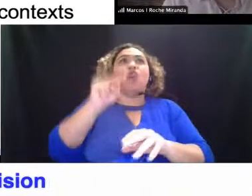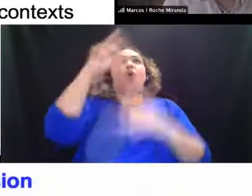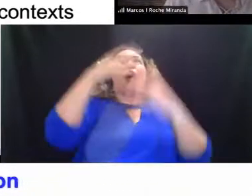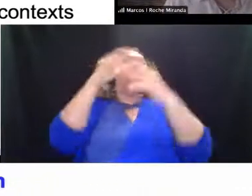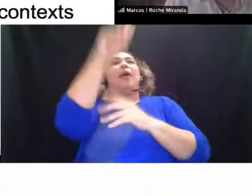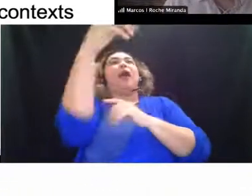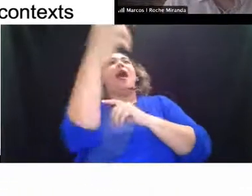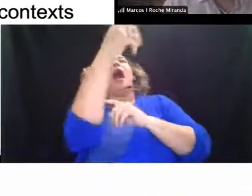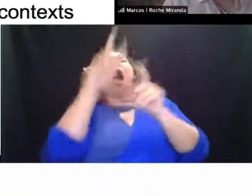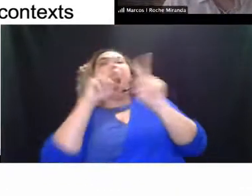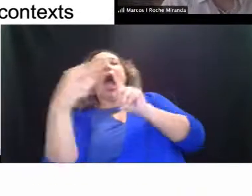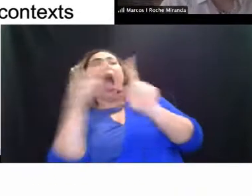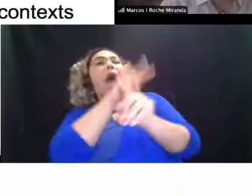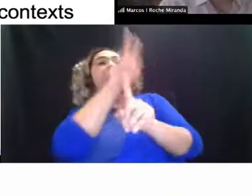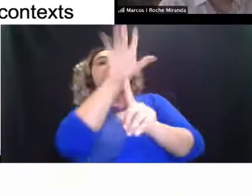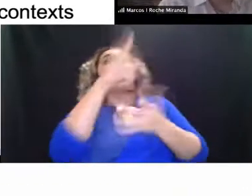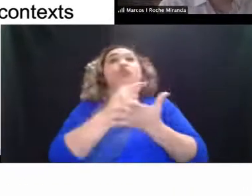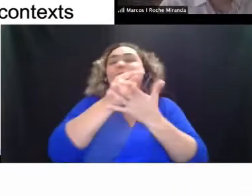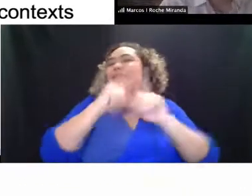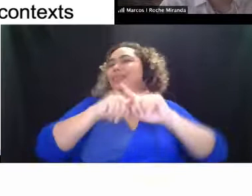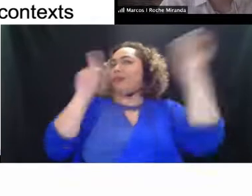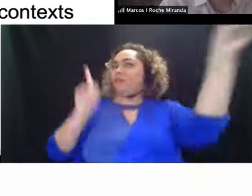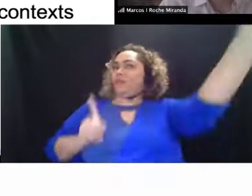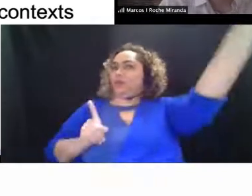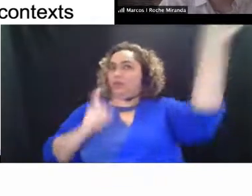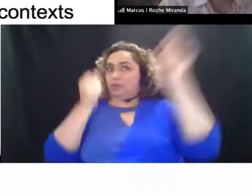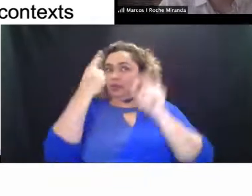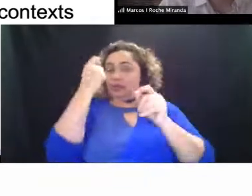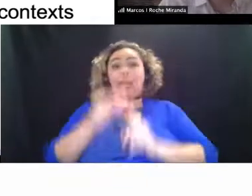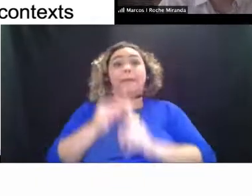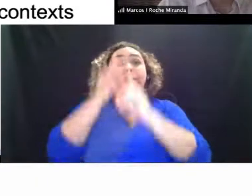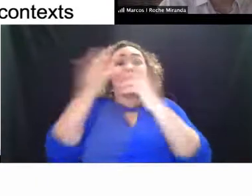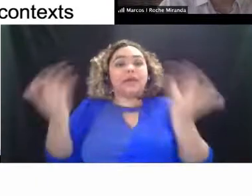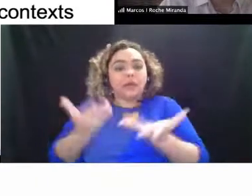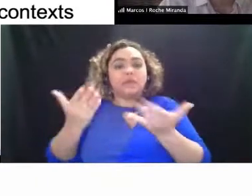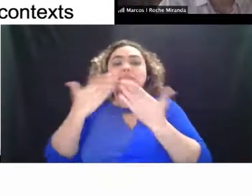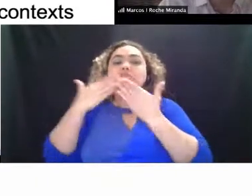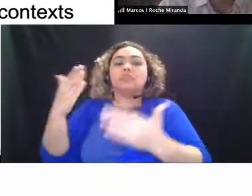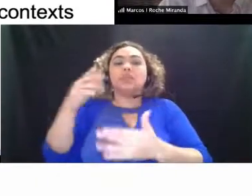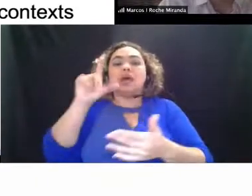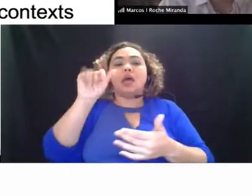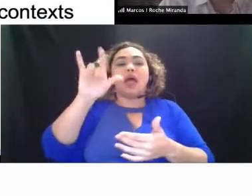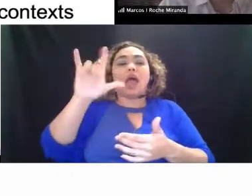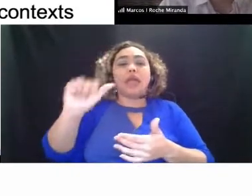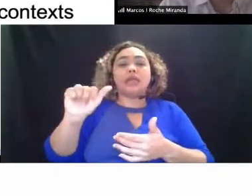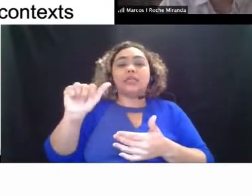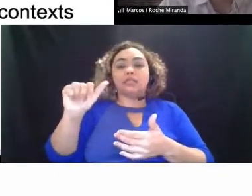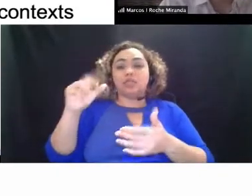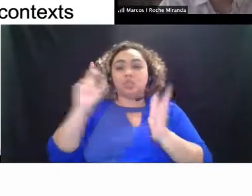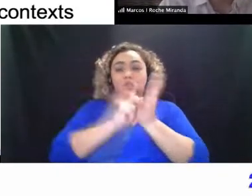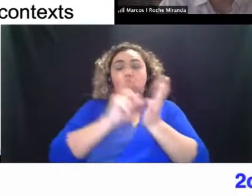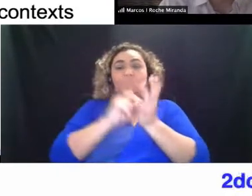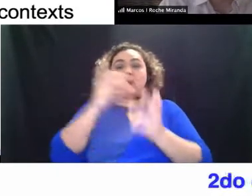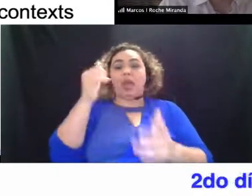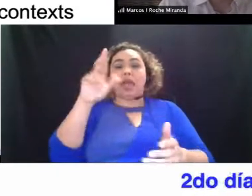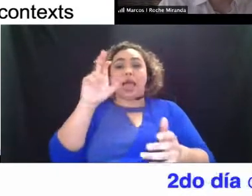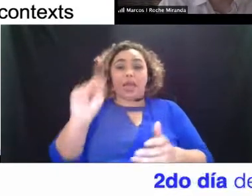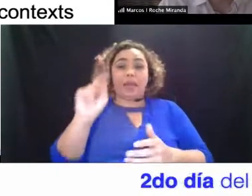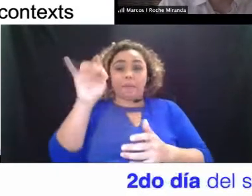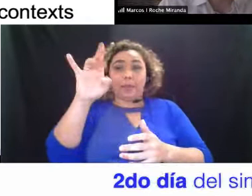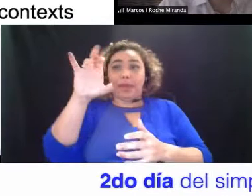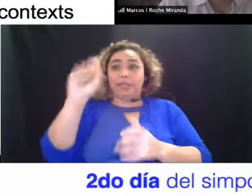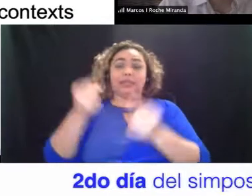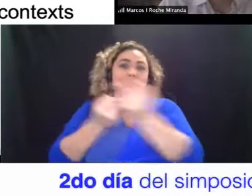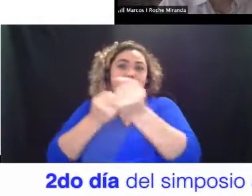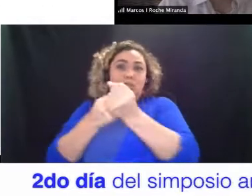approaches in treatments. Special thanks to Drs. Alicia Suerbi Vasquez and Dr. Karen Martinez for their constant support throughout